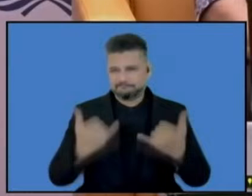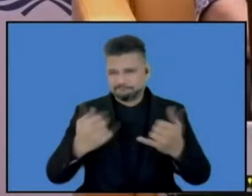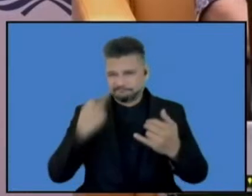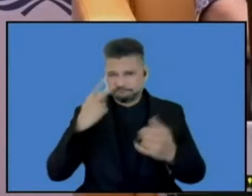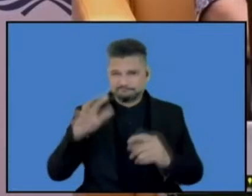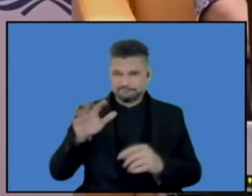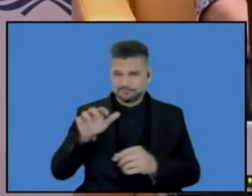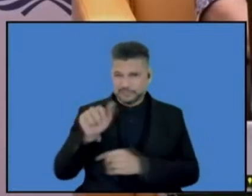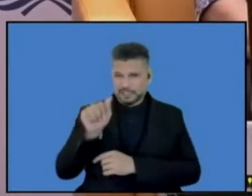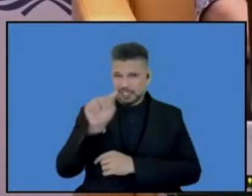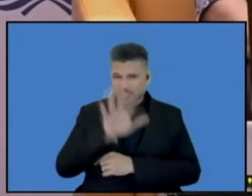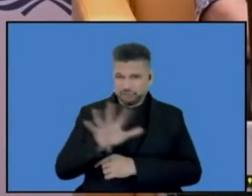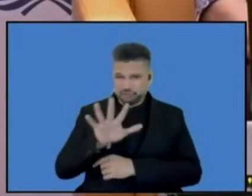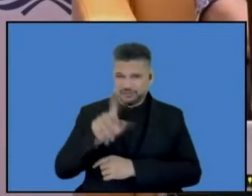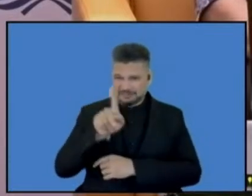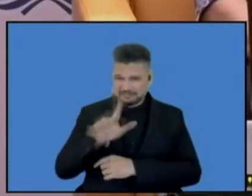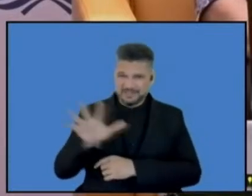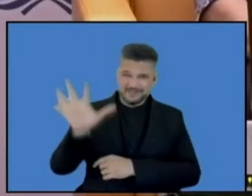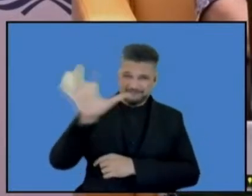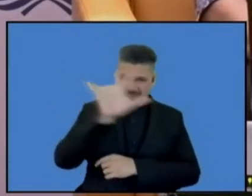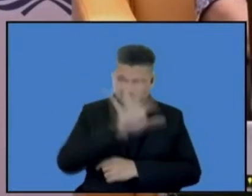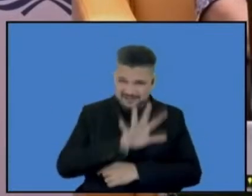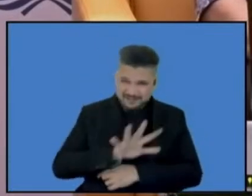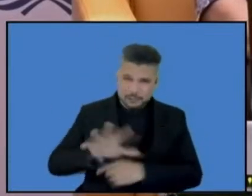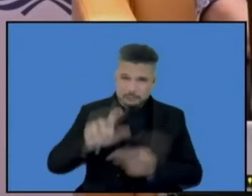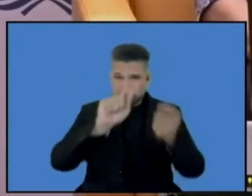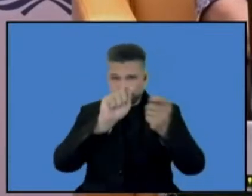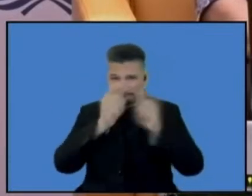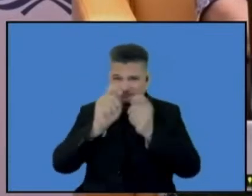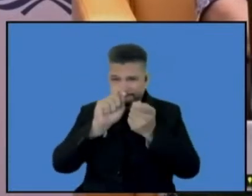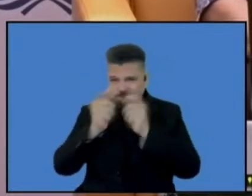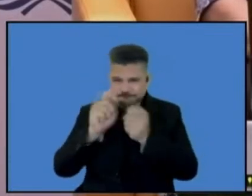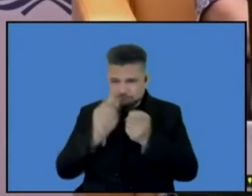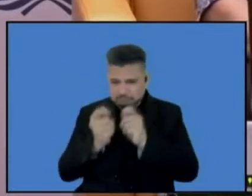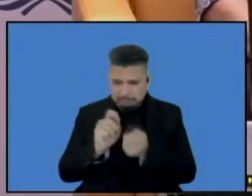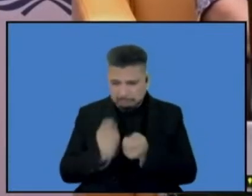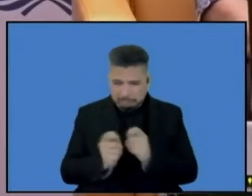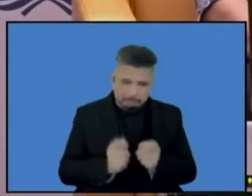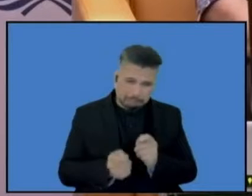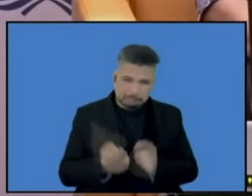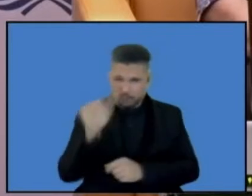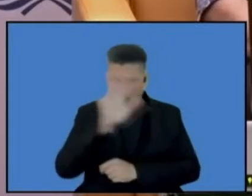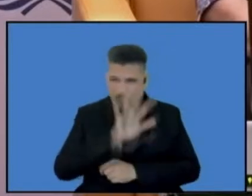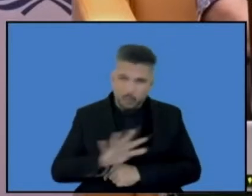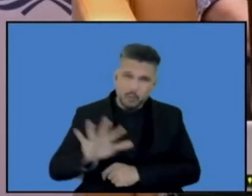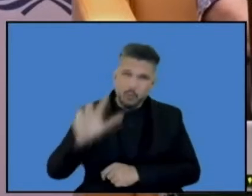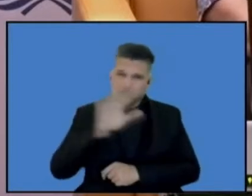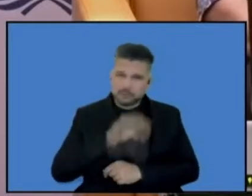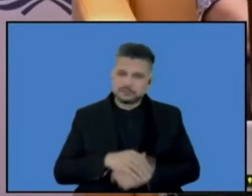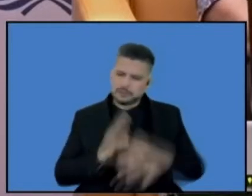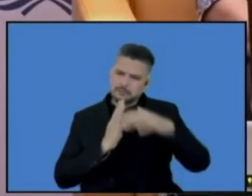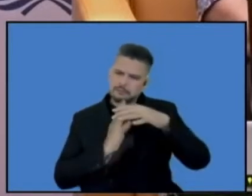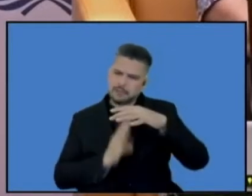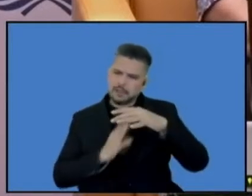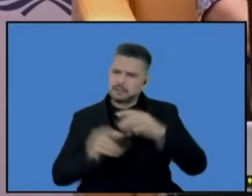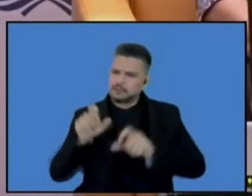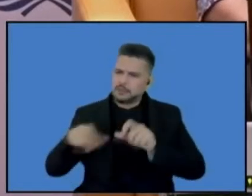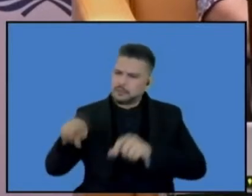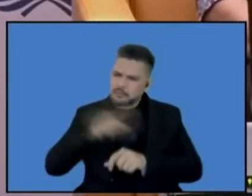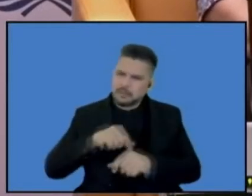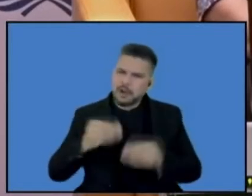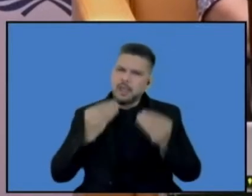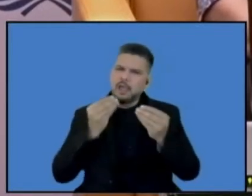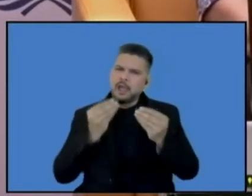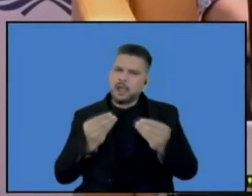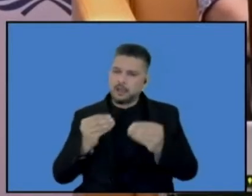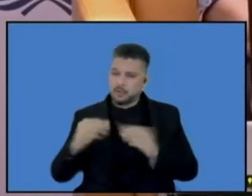Asia and the Pacific, how have migrants contributed to sustainable development in origin and destination countries? How will